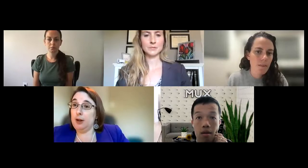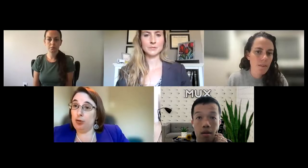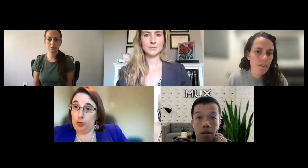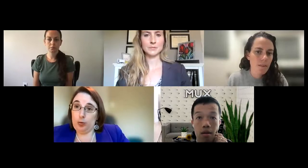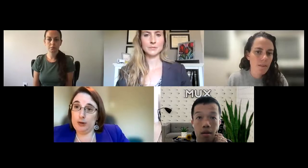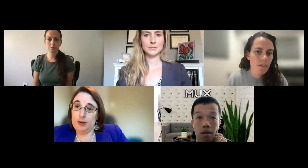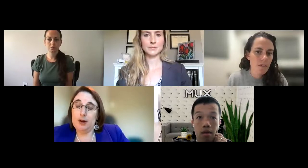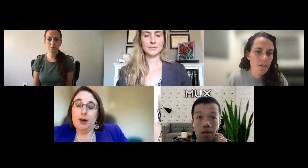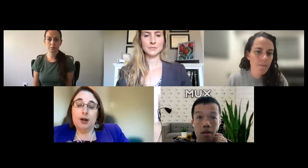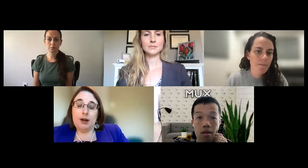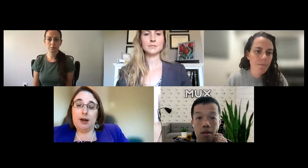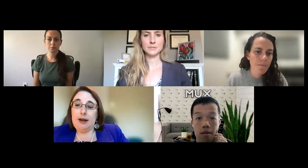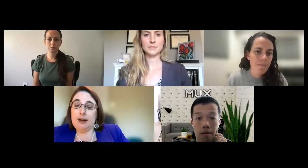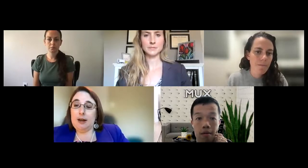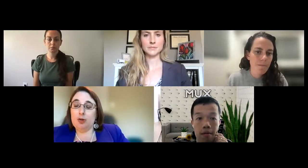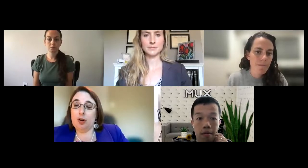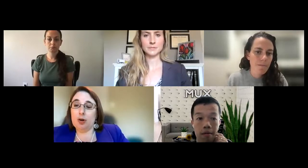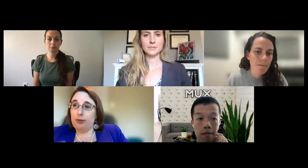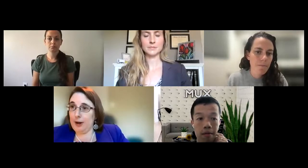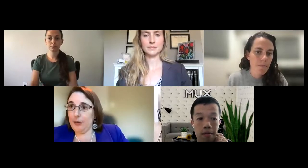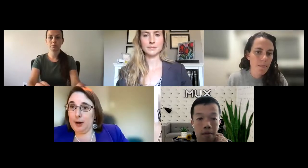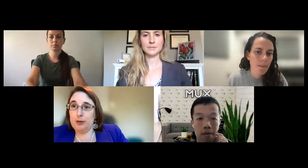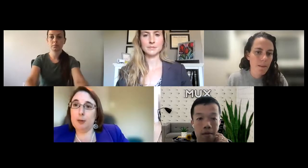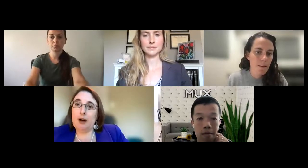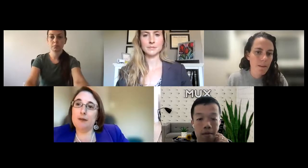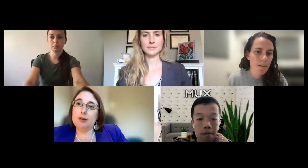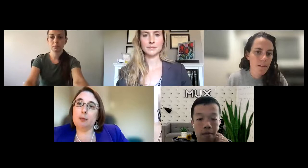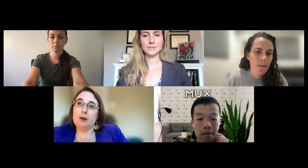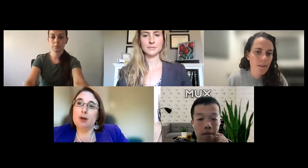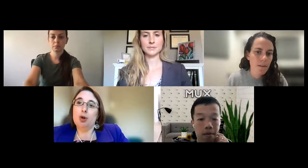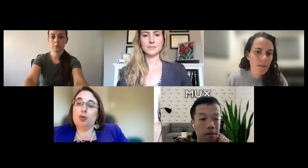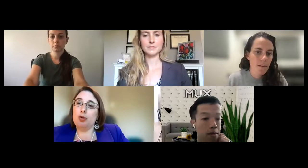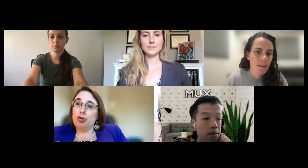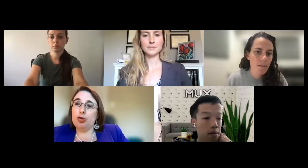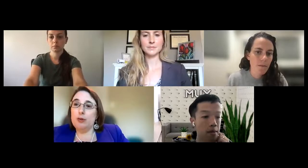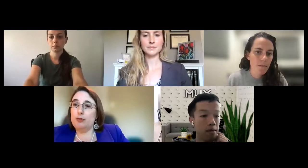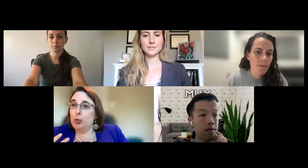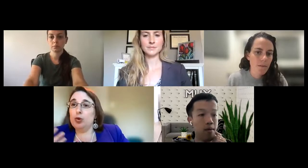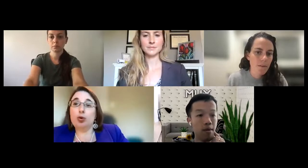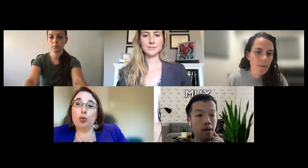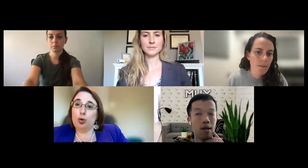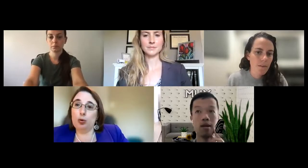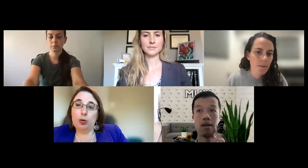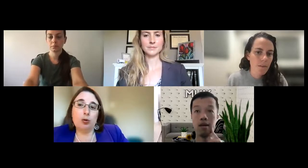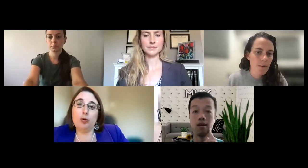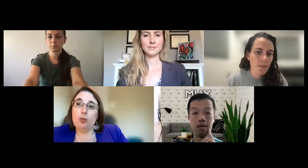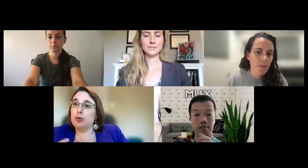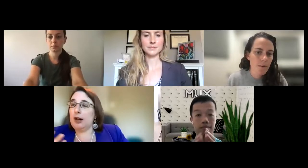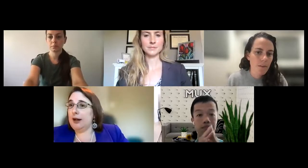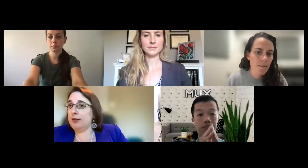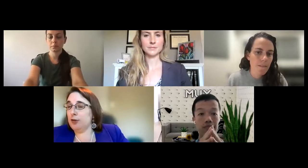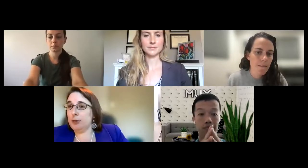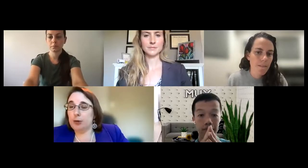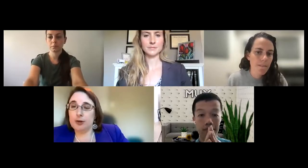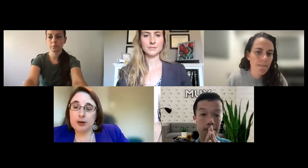being made to it? And I had kind of talked offline with Emily about this, but traditionally, if you were to Google or you were to